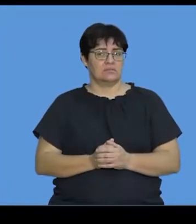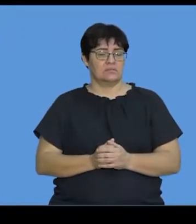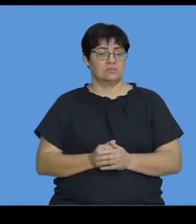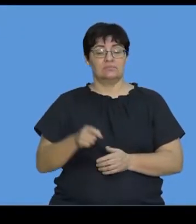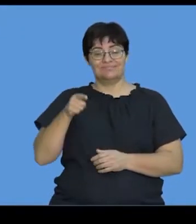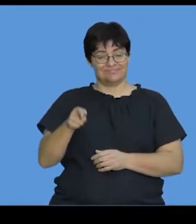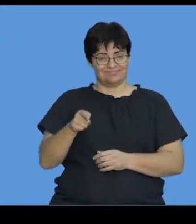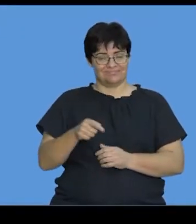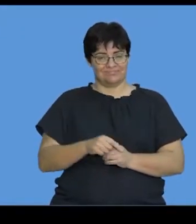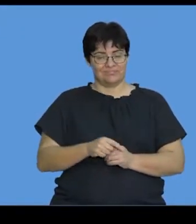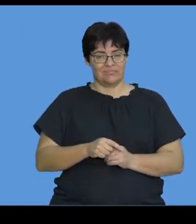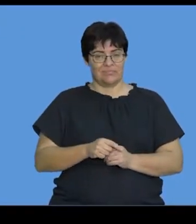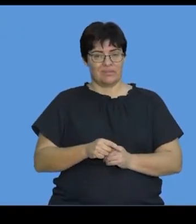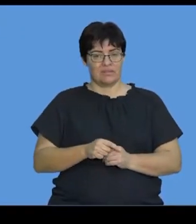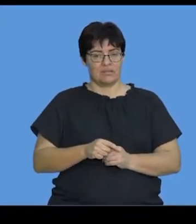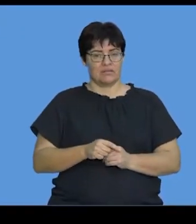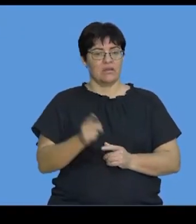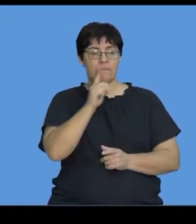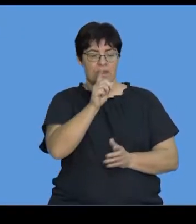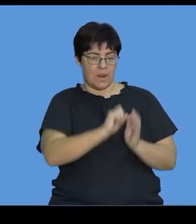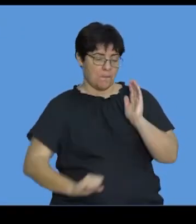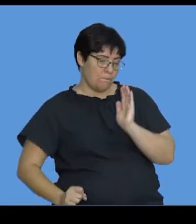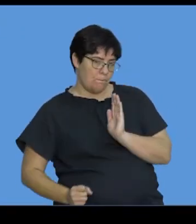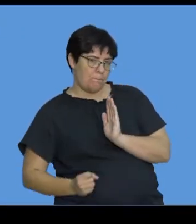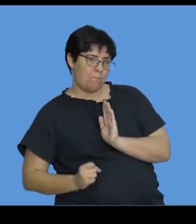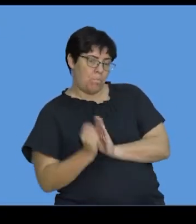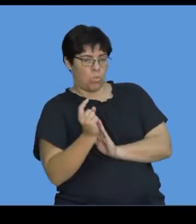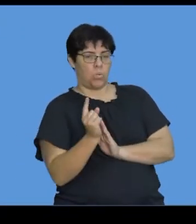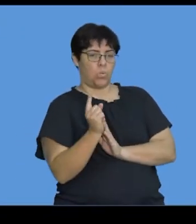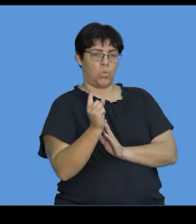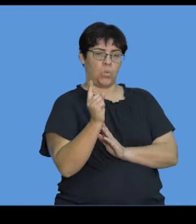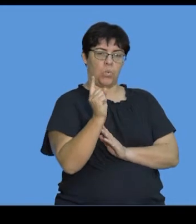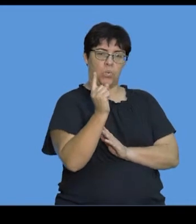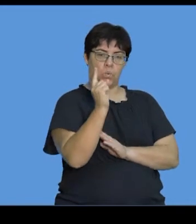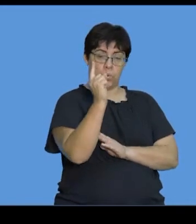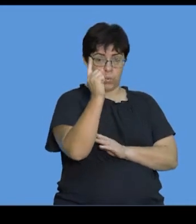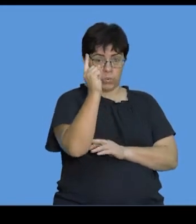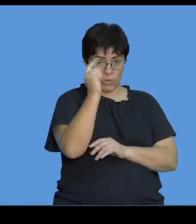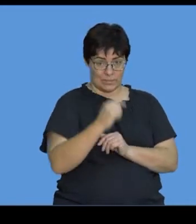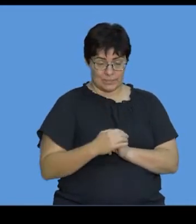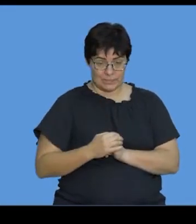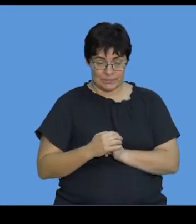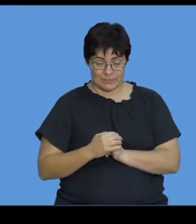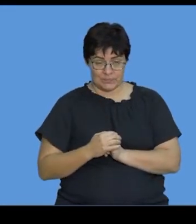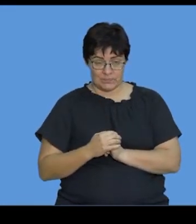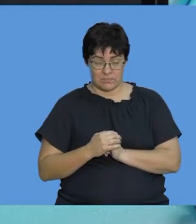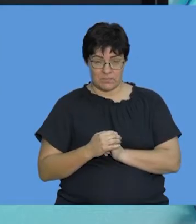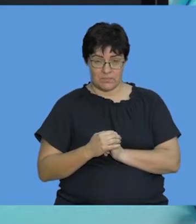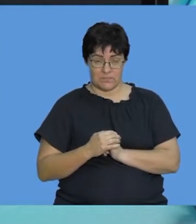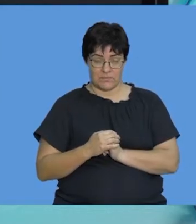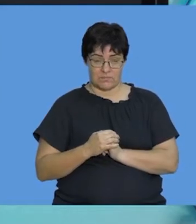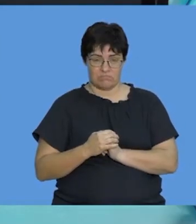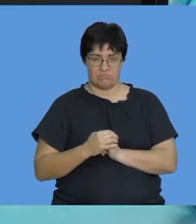that is for when a rocket gets launched, okay?